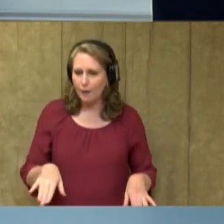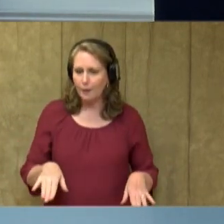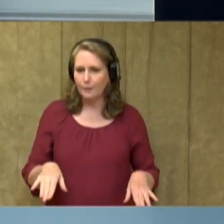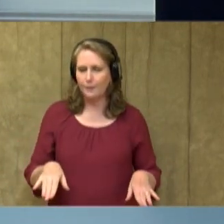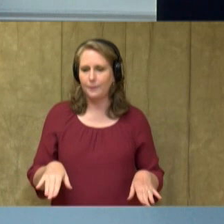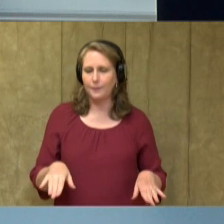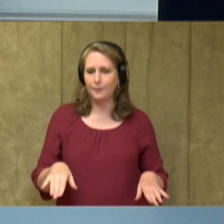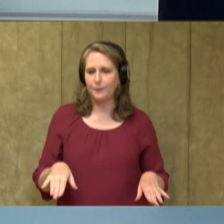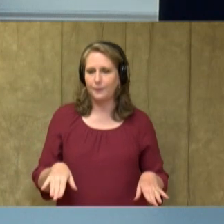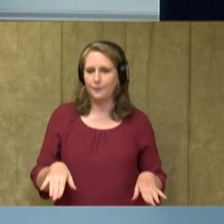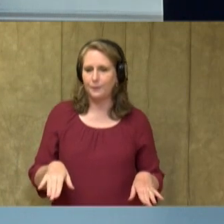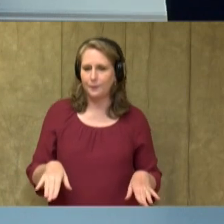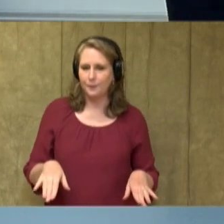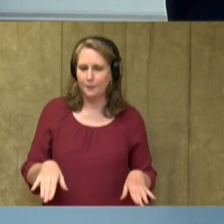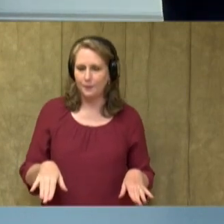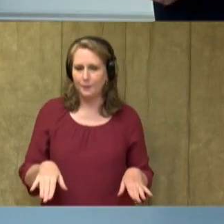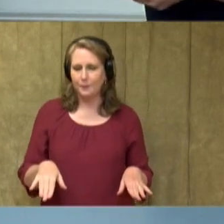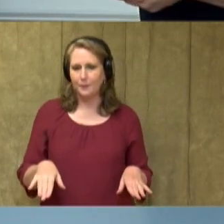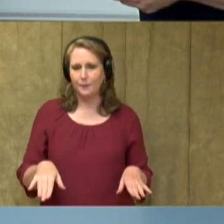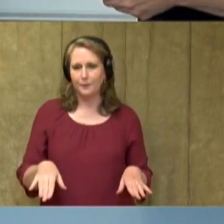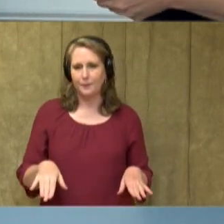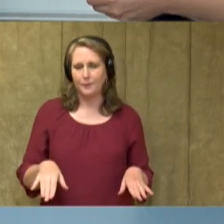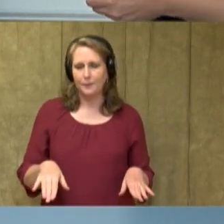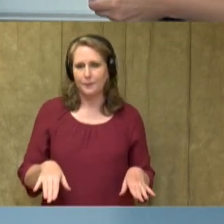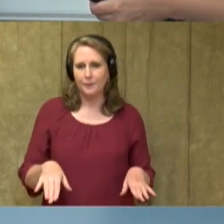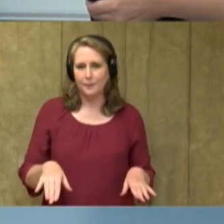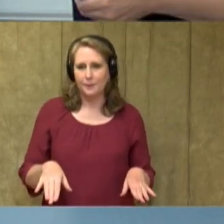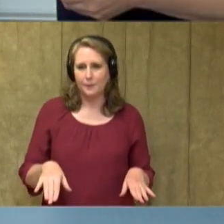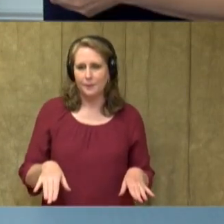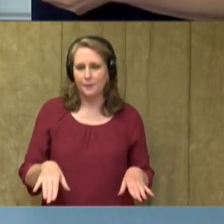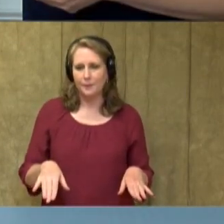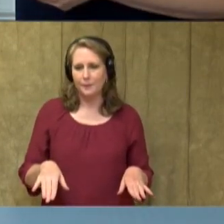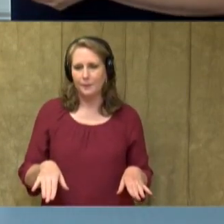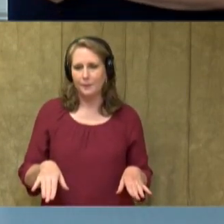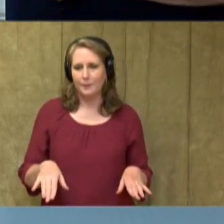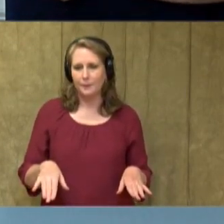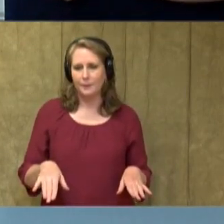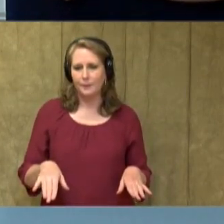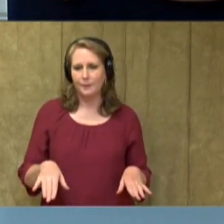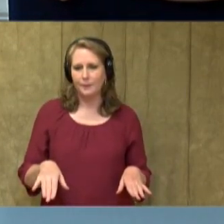are on each shelf?